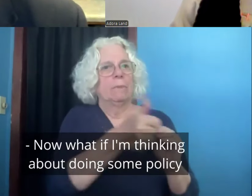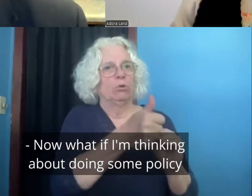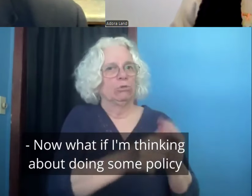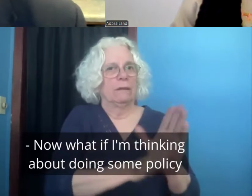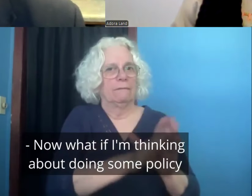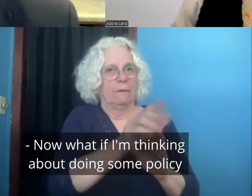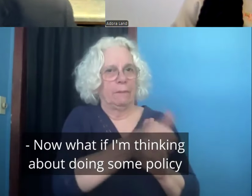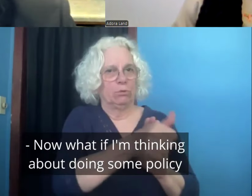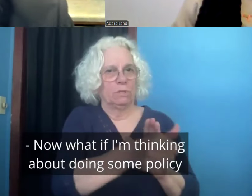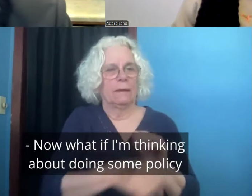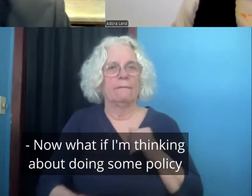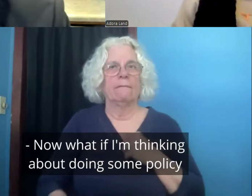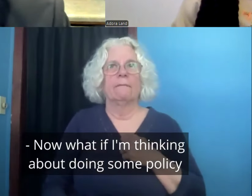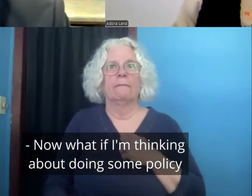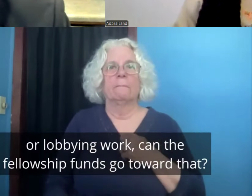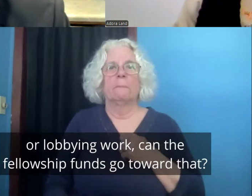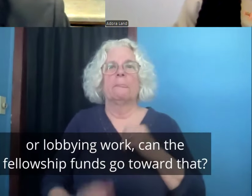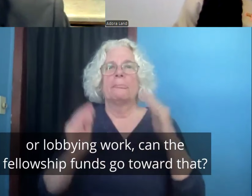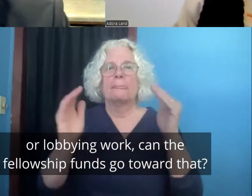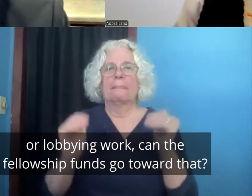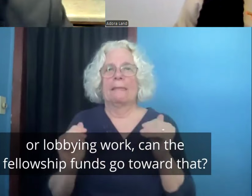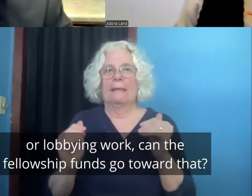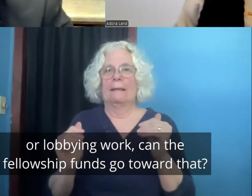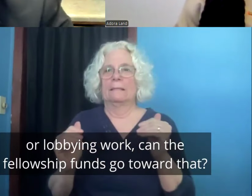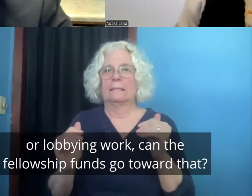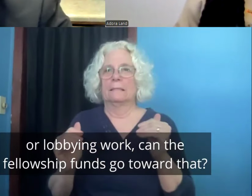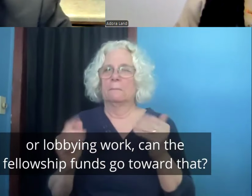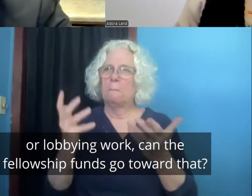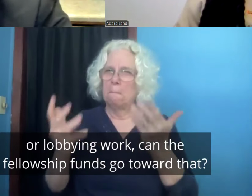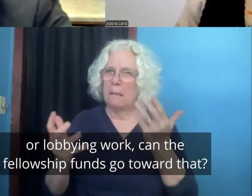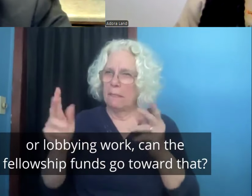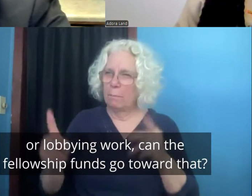Now, what if I'm thinking about doing some policy or lobbying